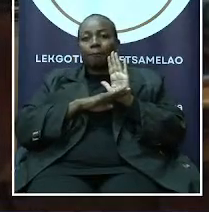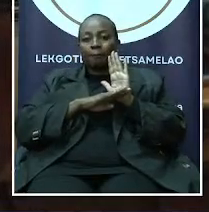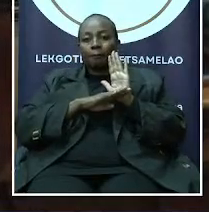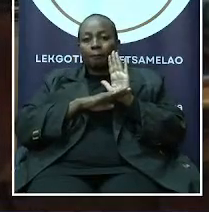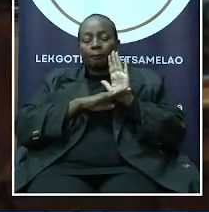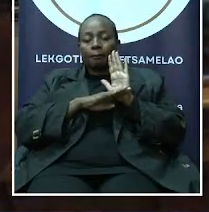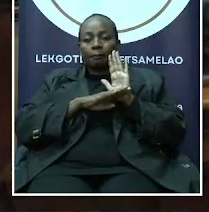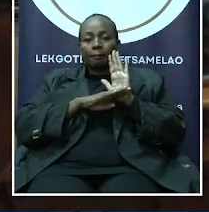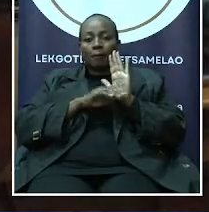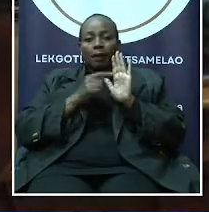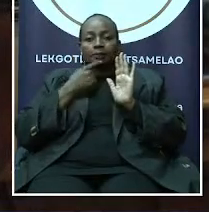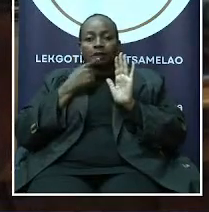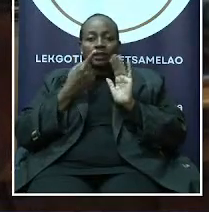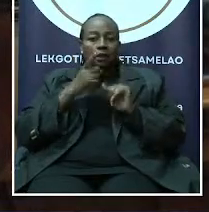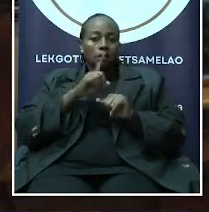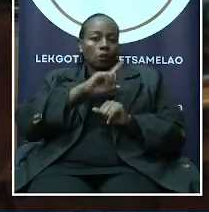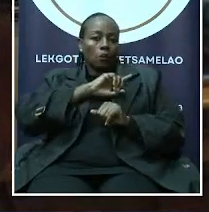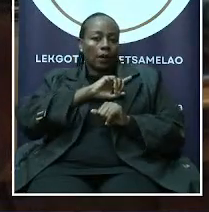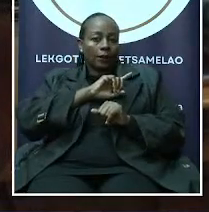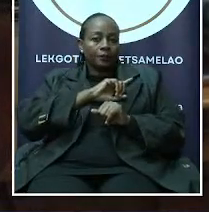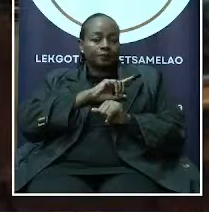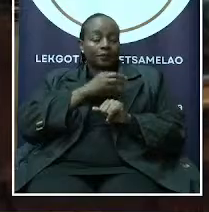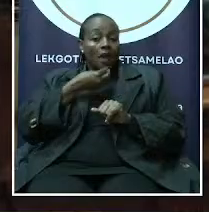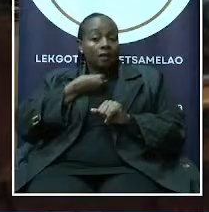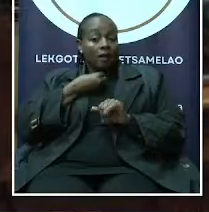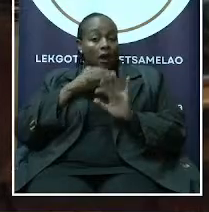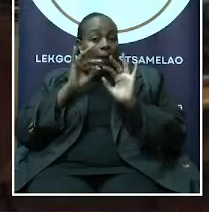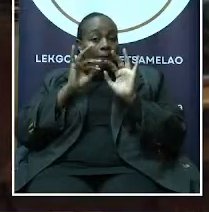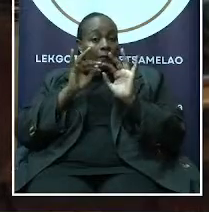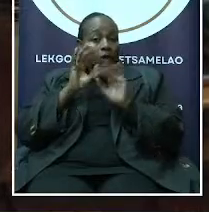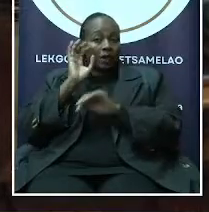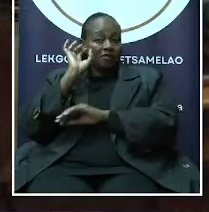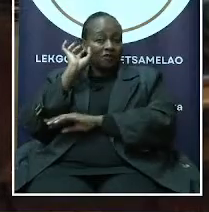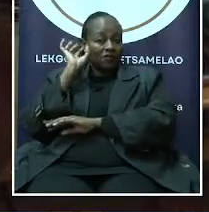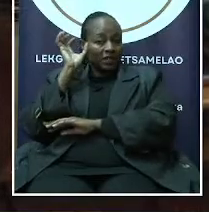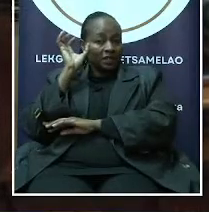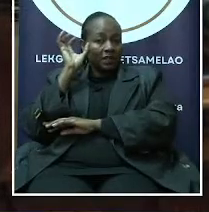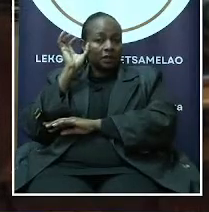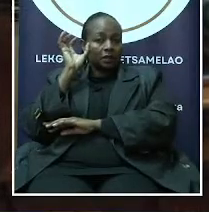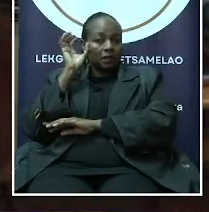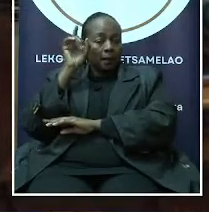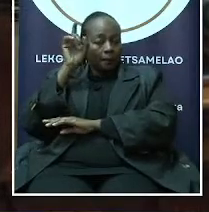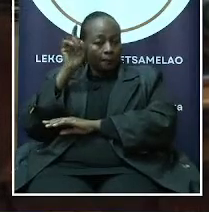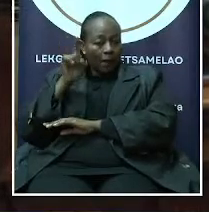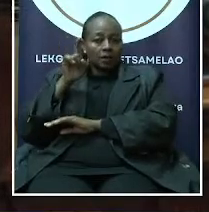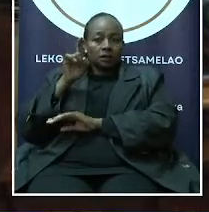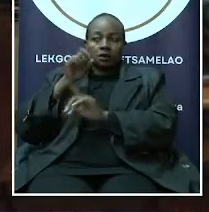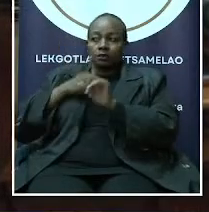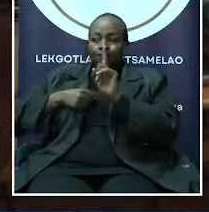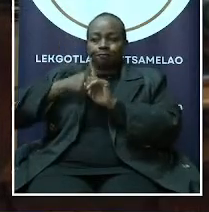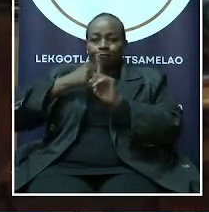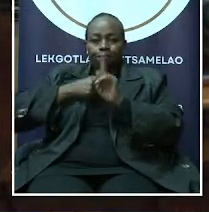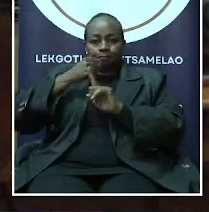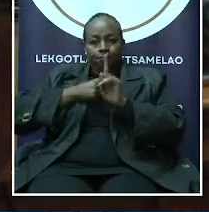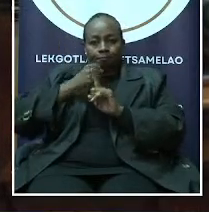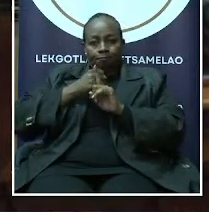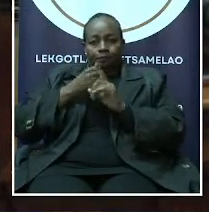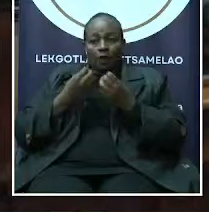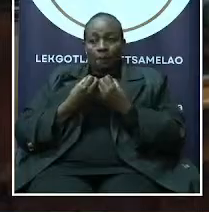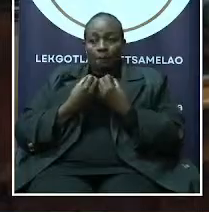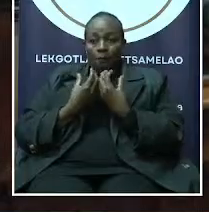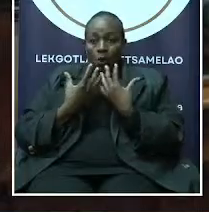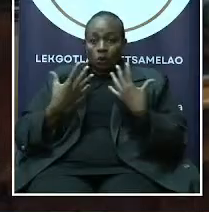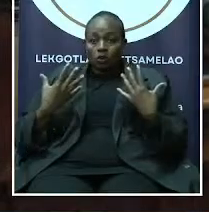do I say this? Because the young people in Free State have to be able to advocate mostly for the